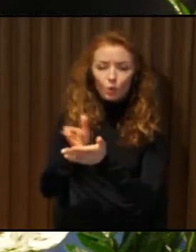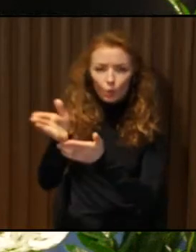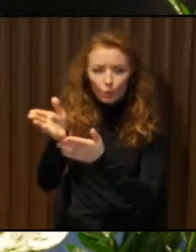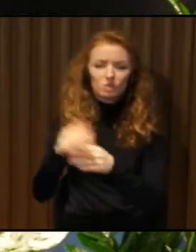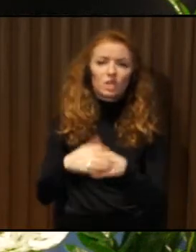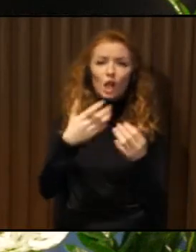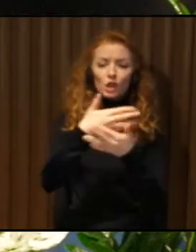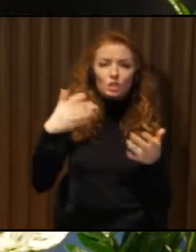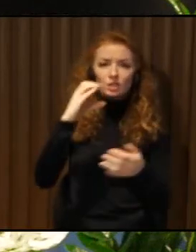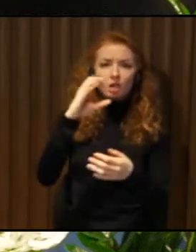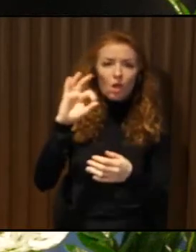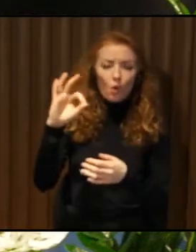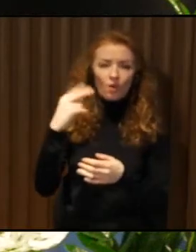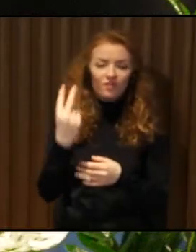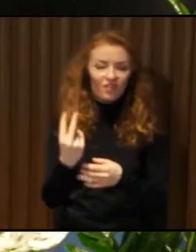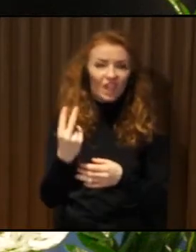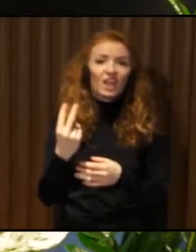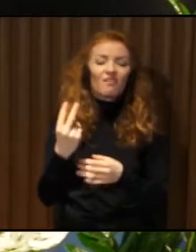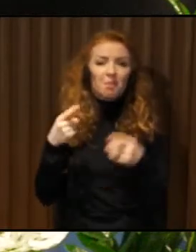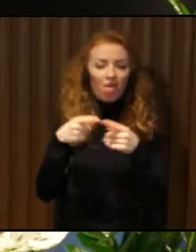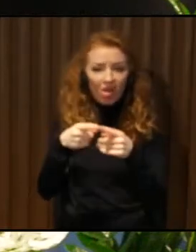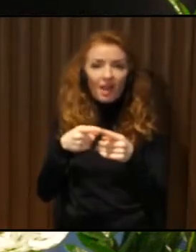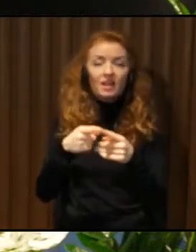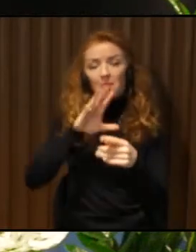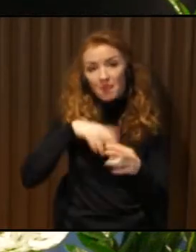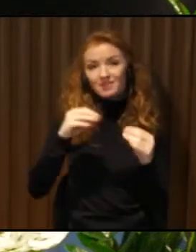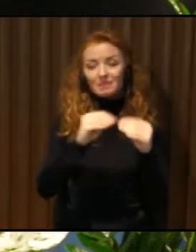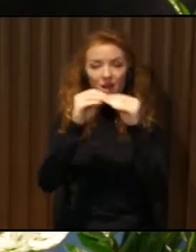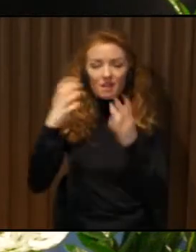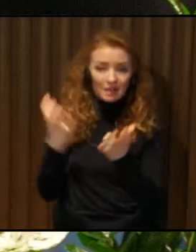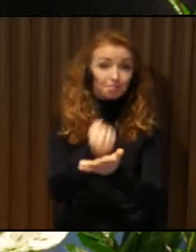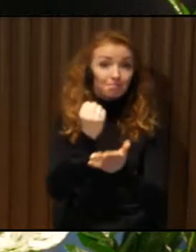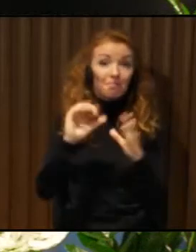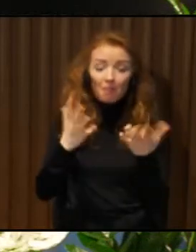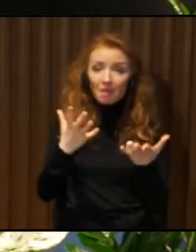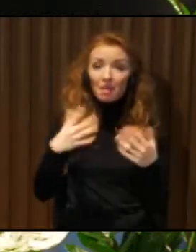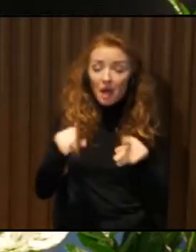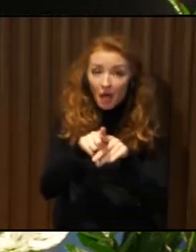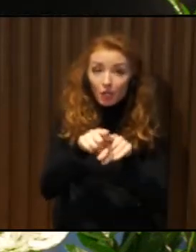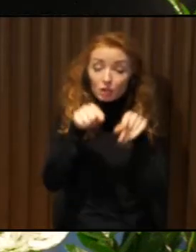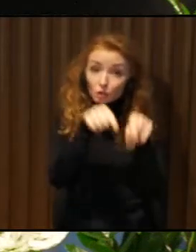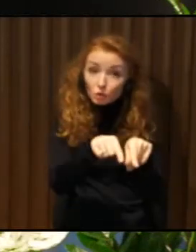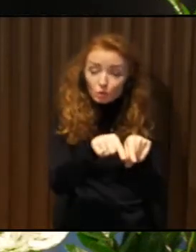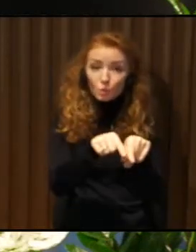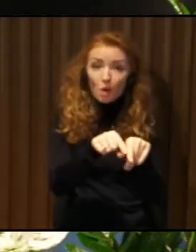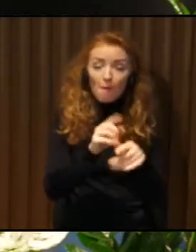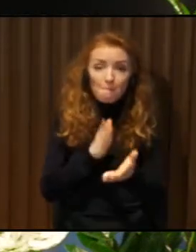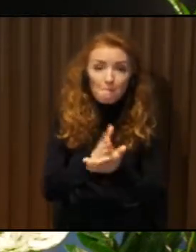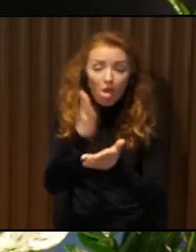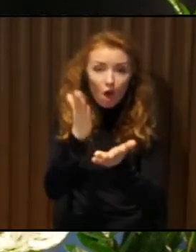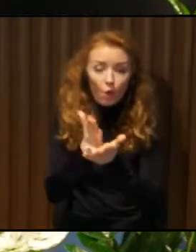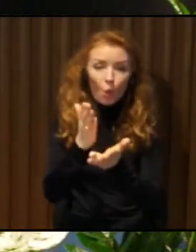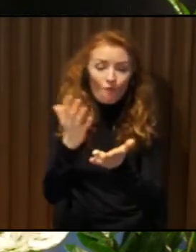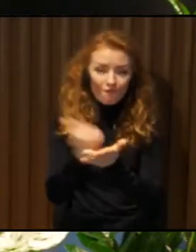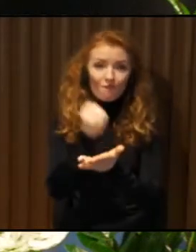we want to achieve in 10 years, actually, so why not also in these accessibility standards? We should do ourselves and also to show